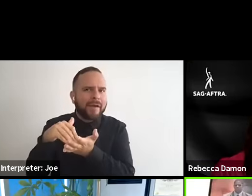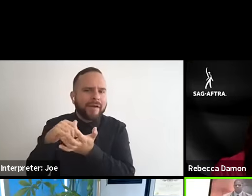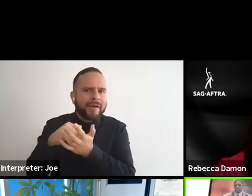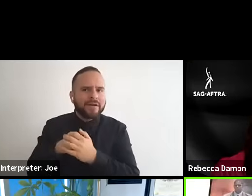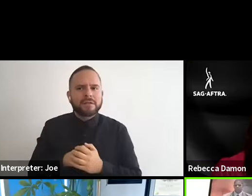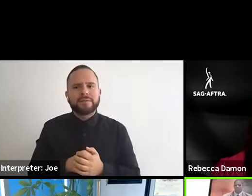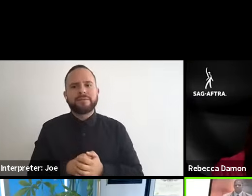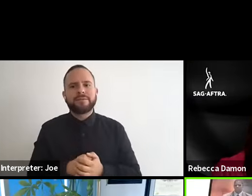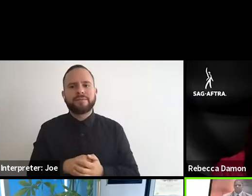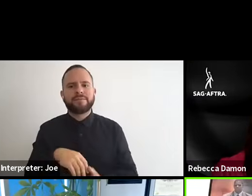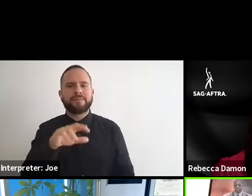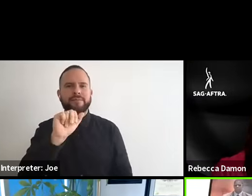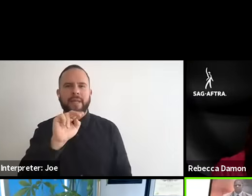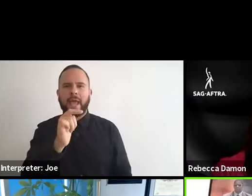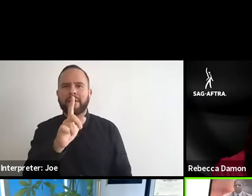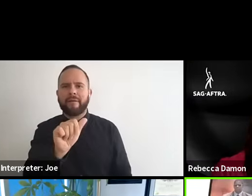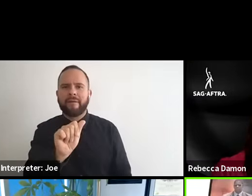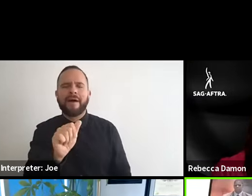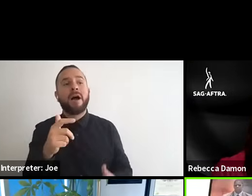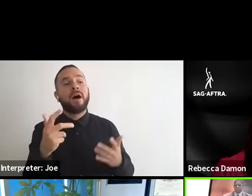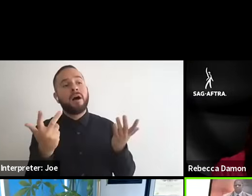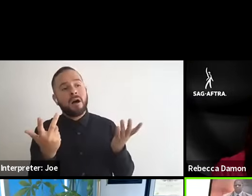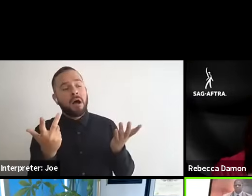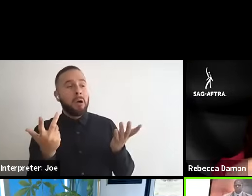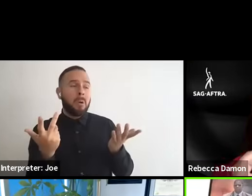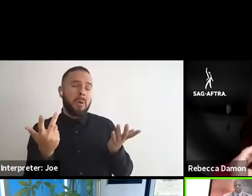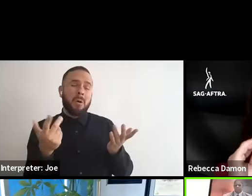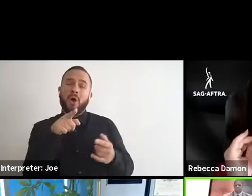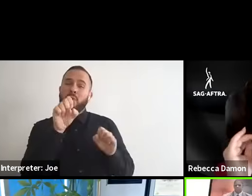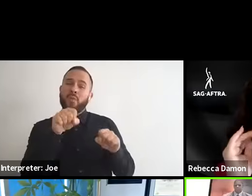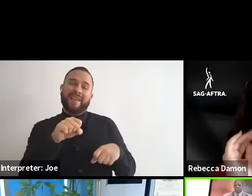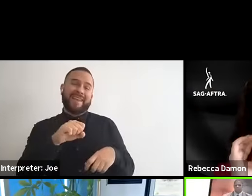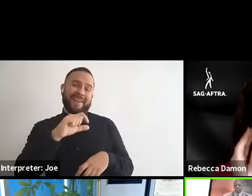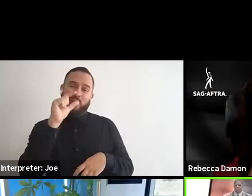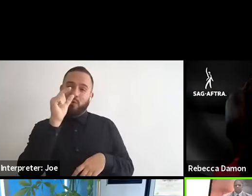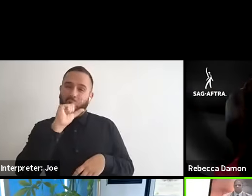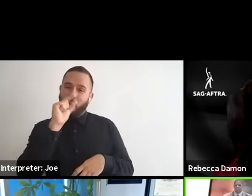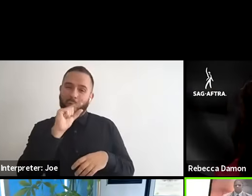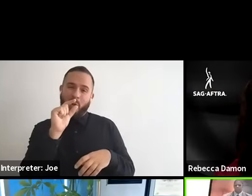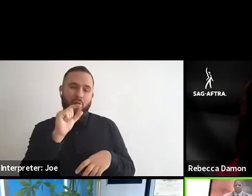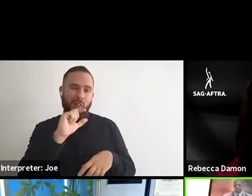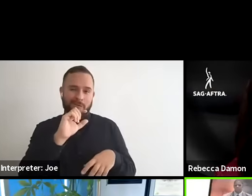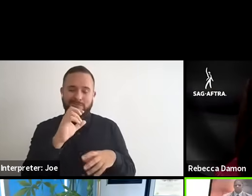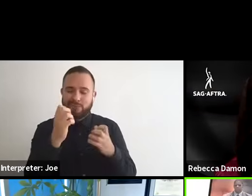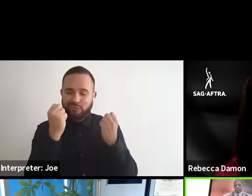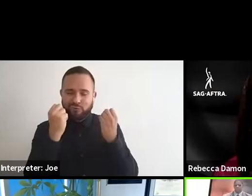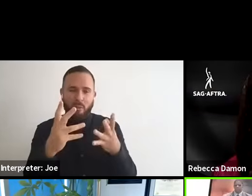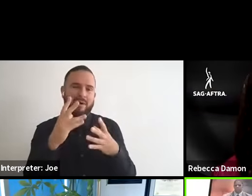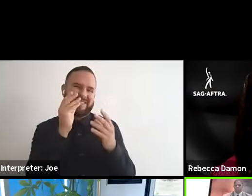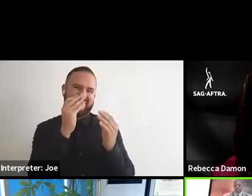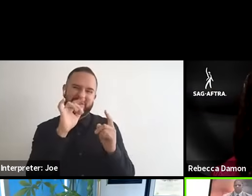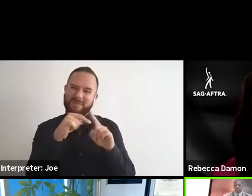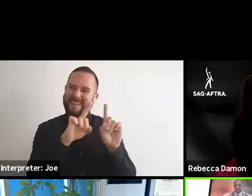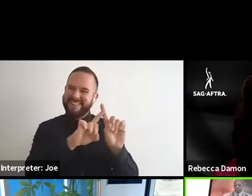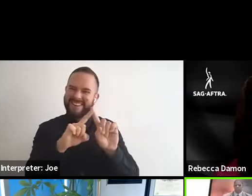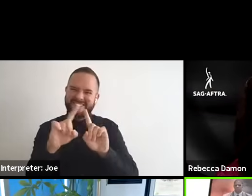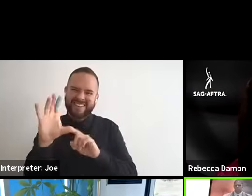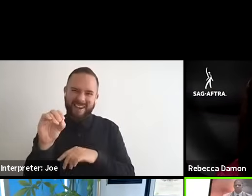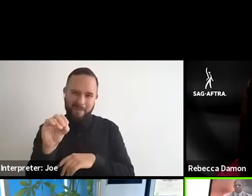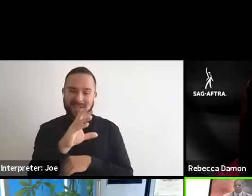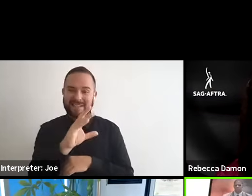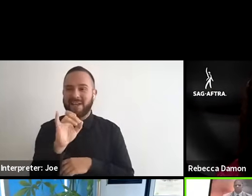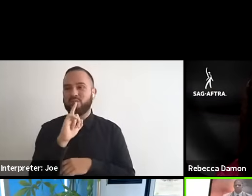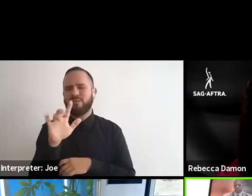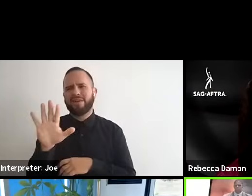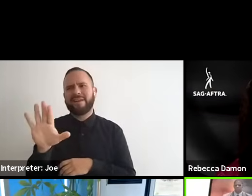I would just overall say you can Google so much information about so many different companies, and so many companies on their own website are